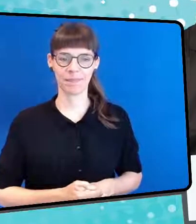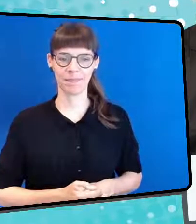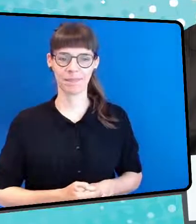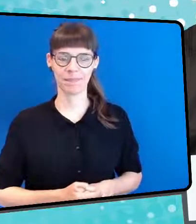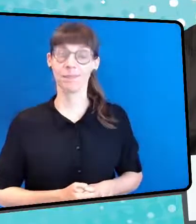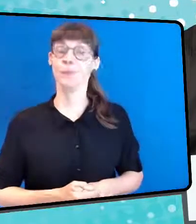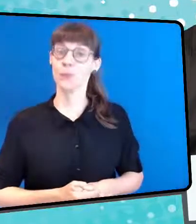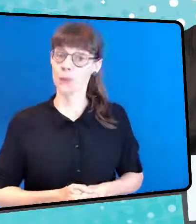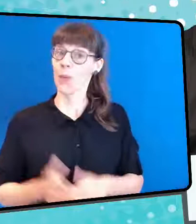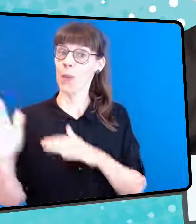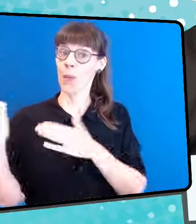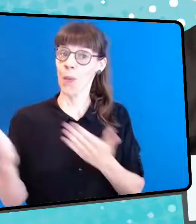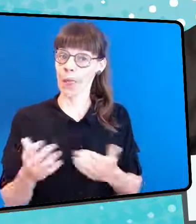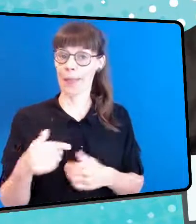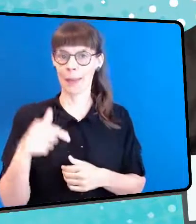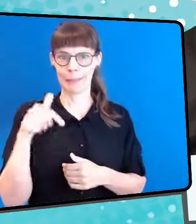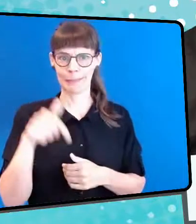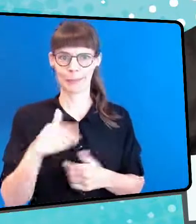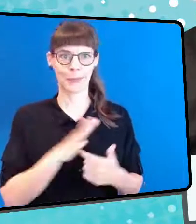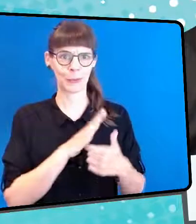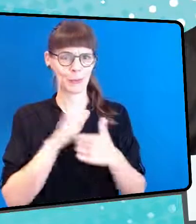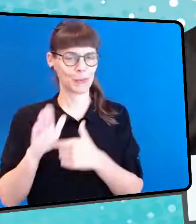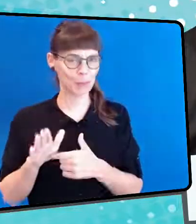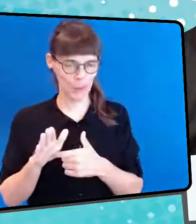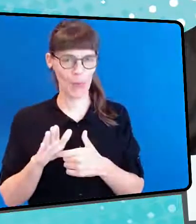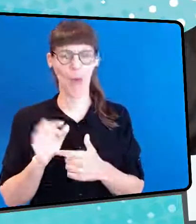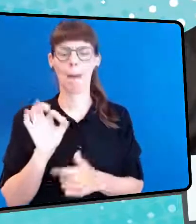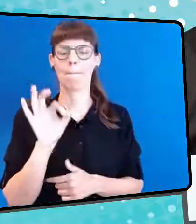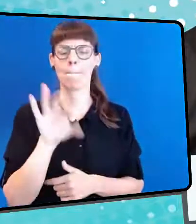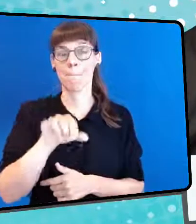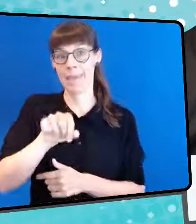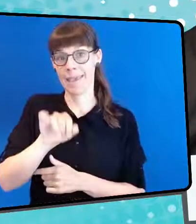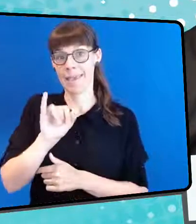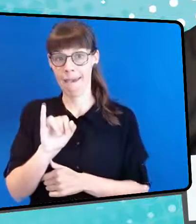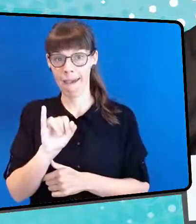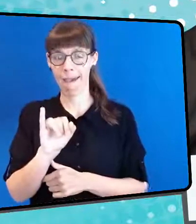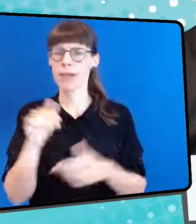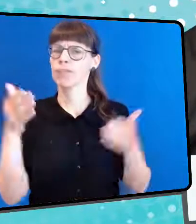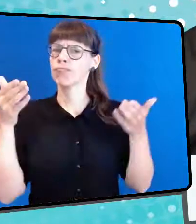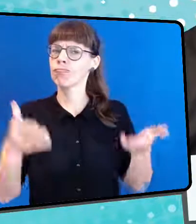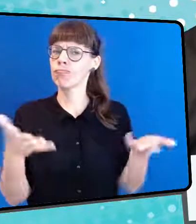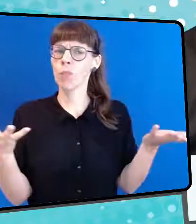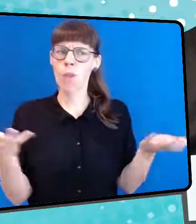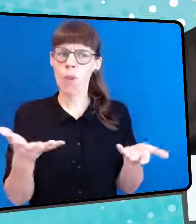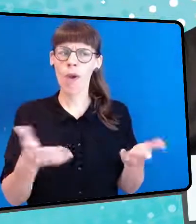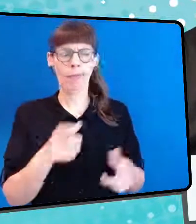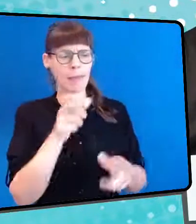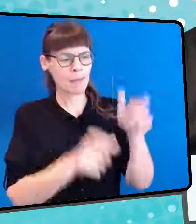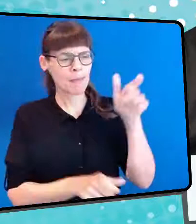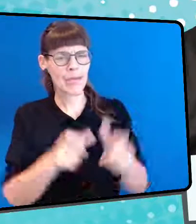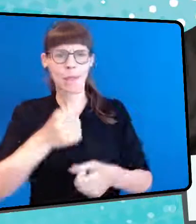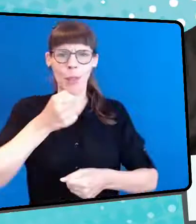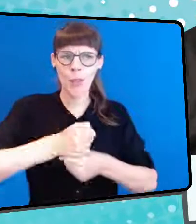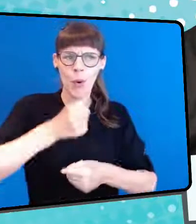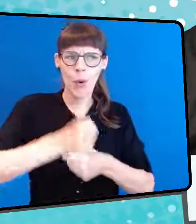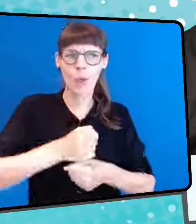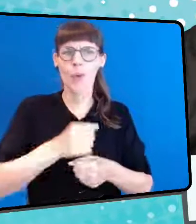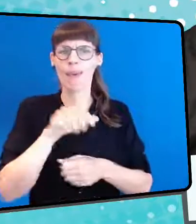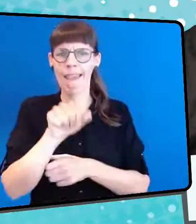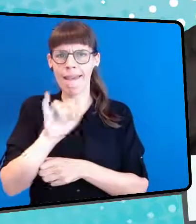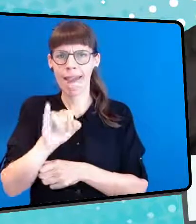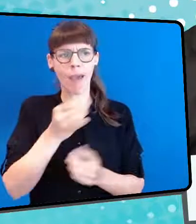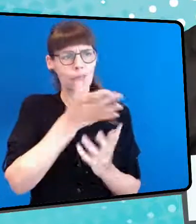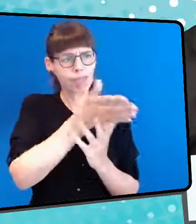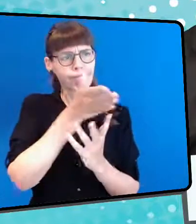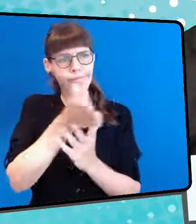final A Bit of AI show. And this show is all about the story from the people behind AI. In our job, we meet many people from around